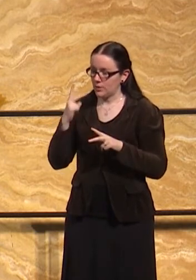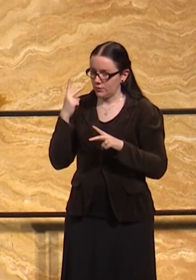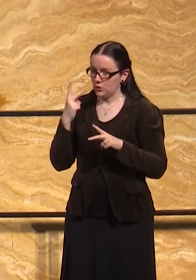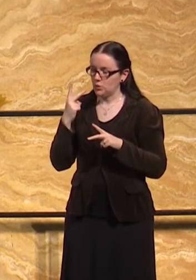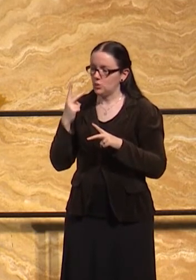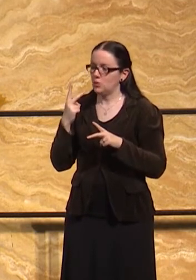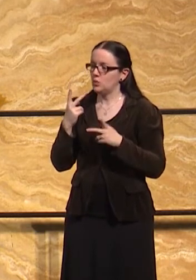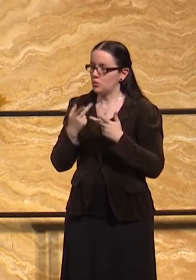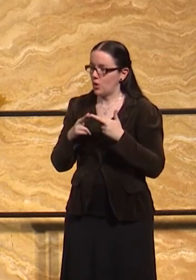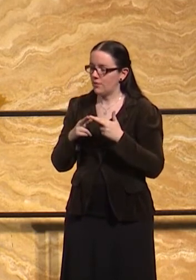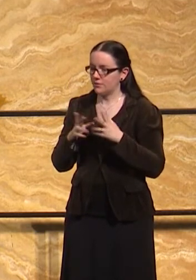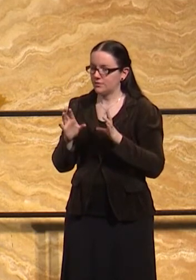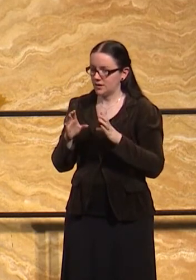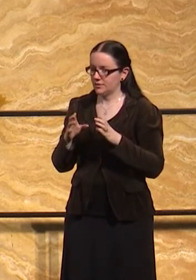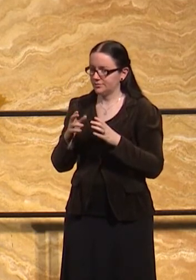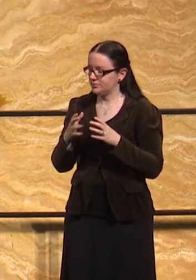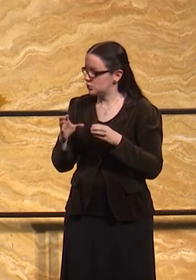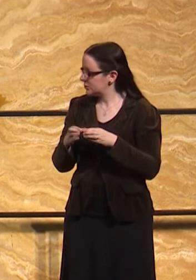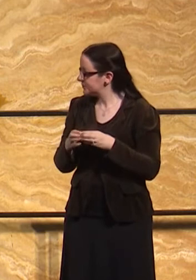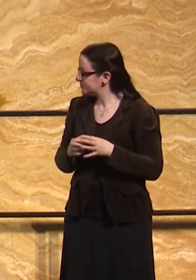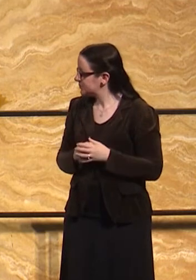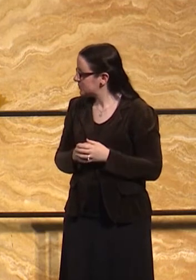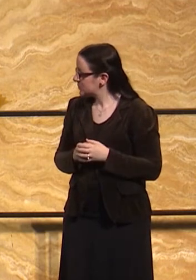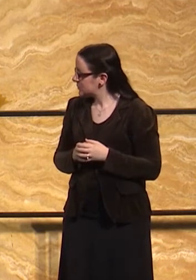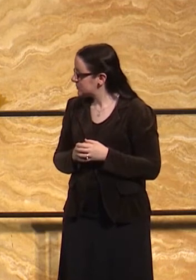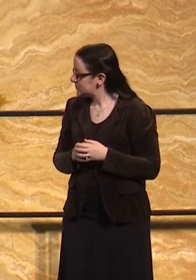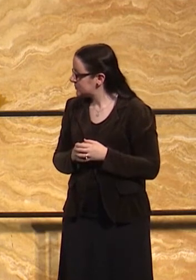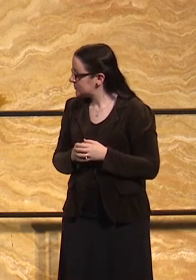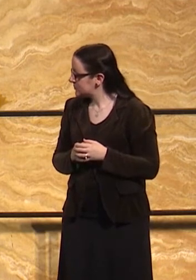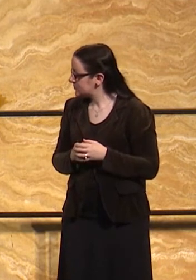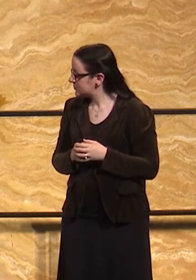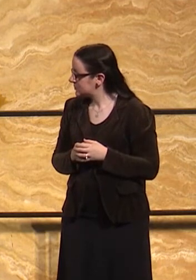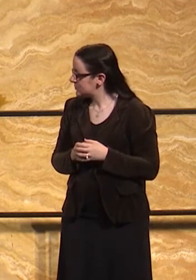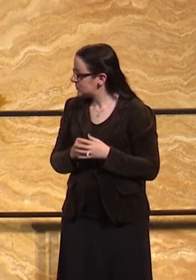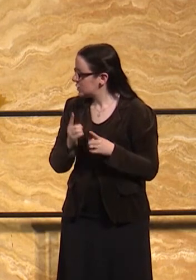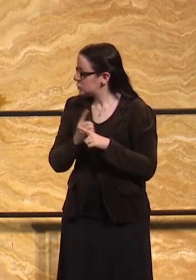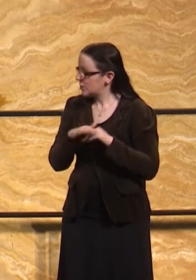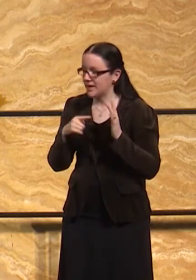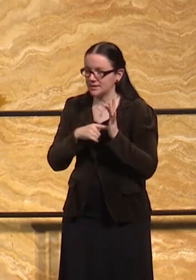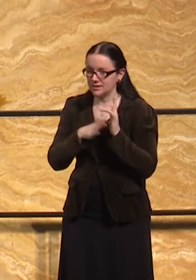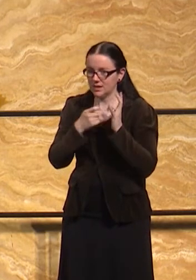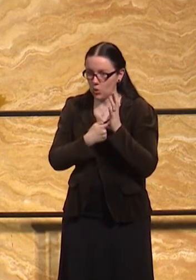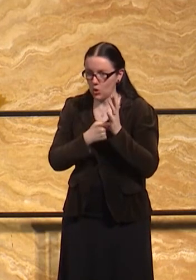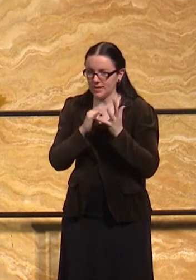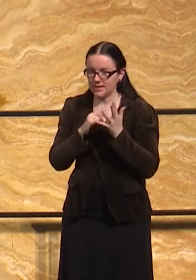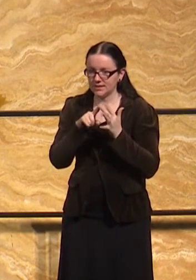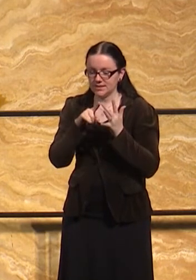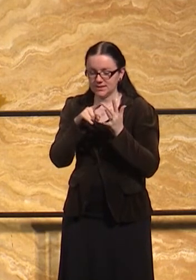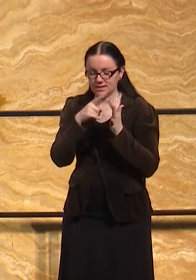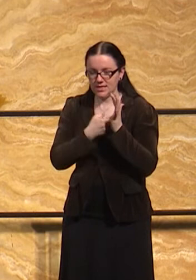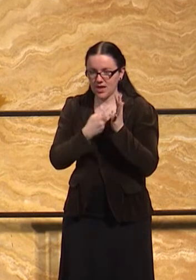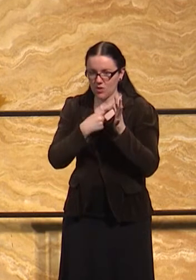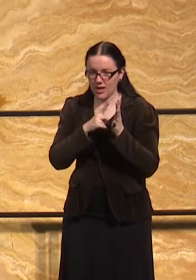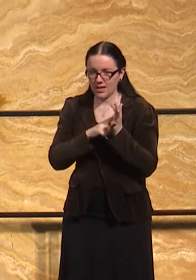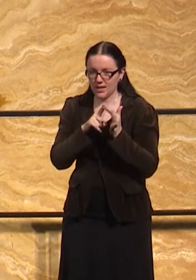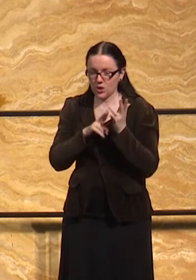architecture, we were given, you recall, 5 case studies on our panel: Timor, Sierra Leone, Burundi, Central African